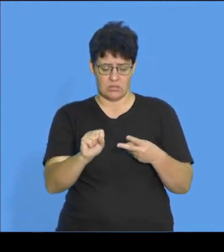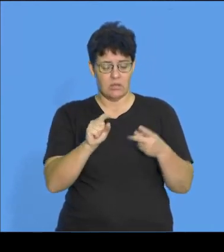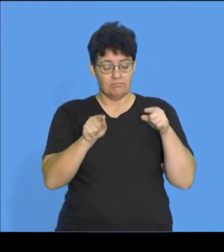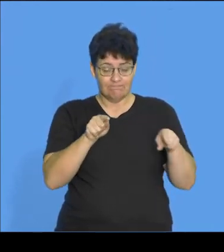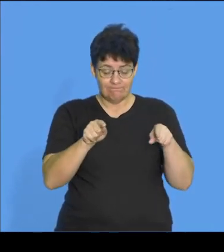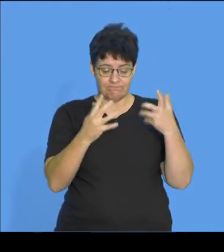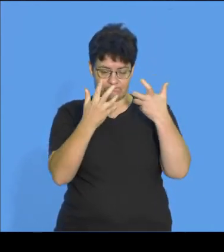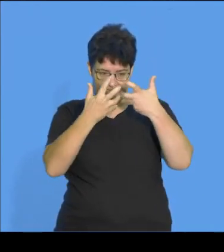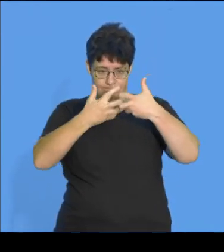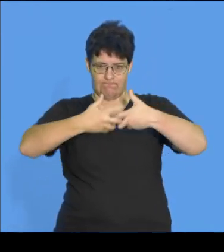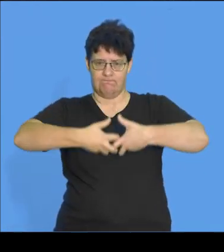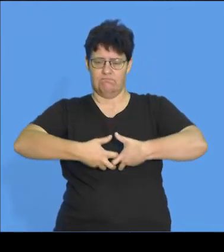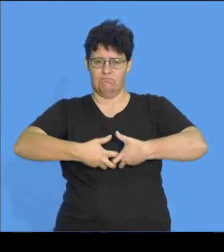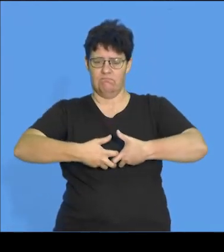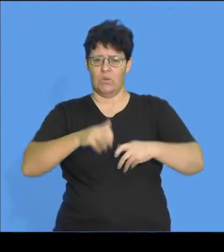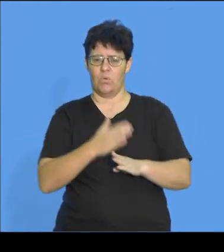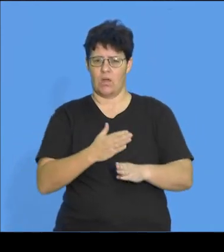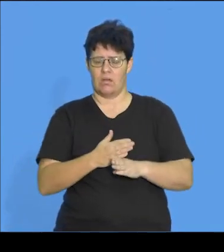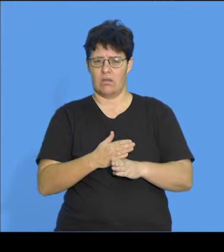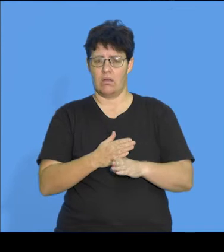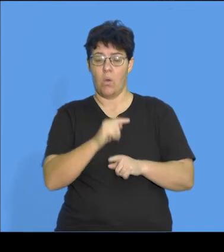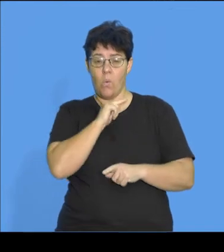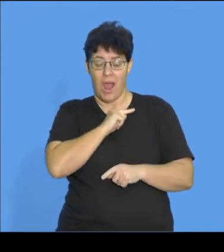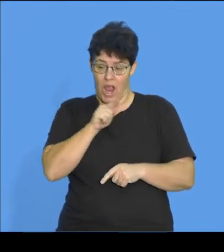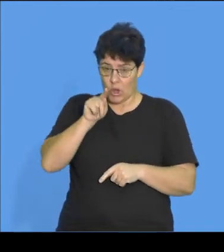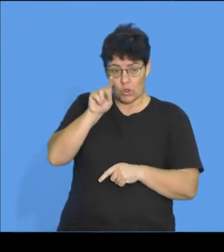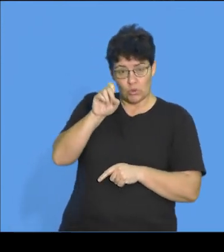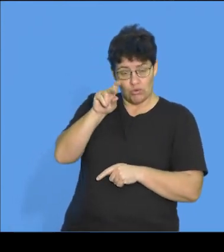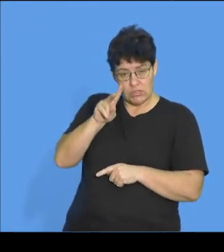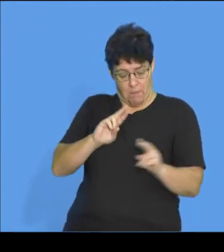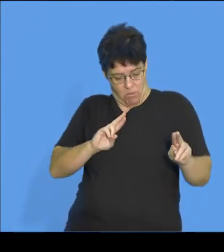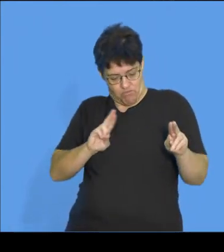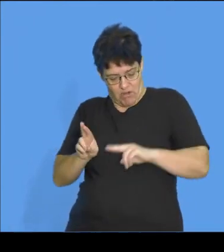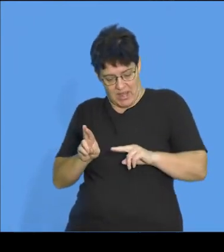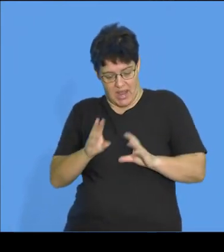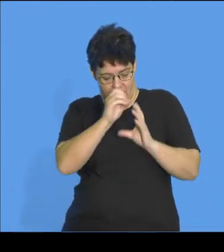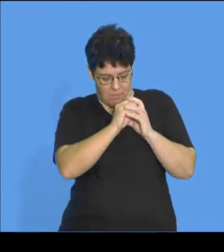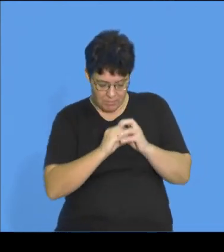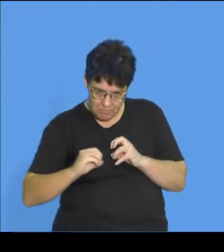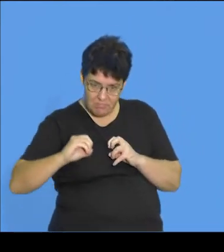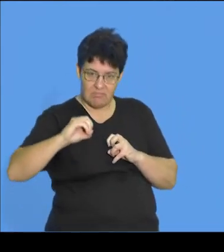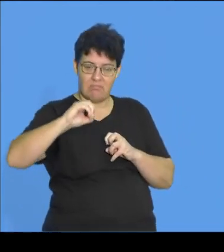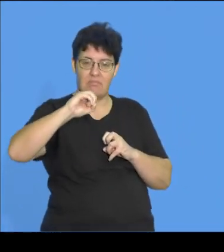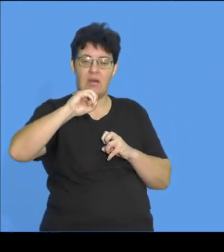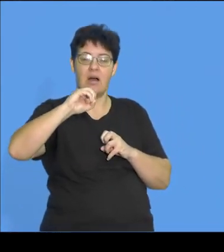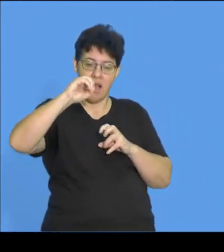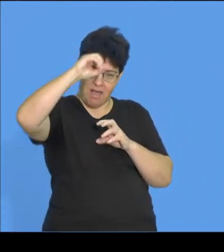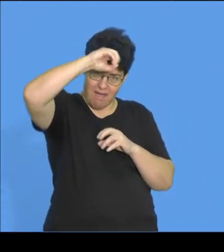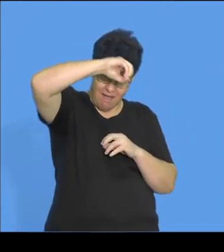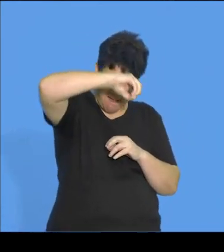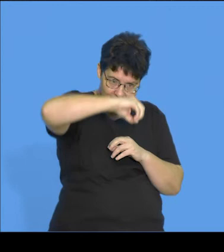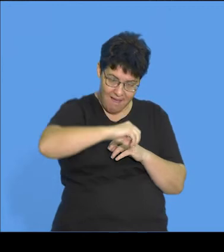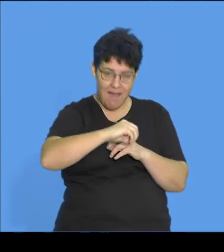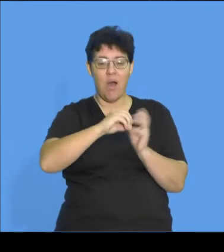so that the uterus is ready for implantation of a fertilized egg? An interesting question. I hope that as we get through this